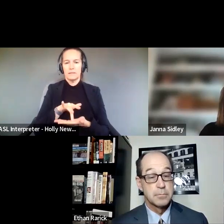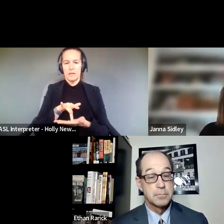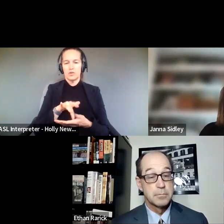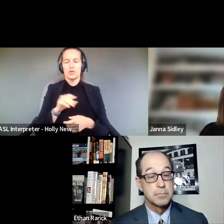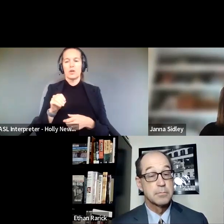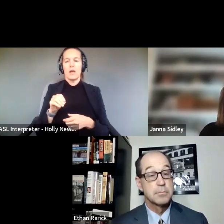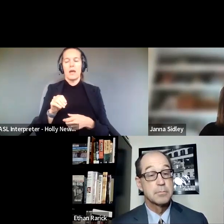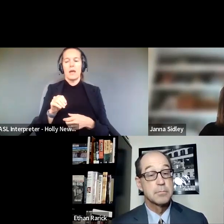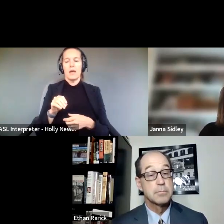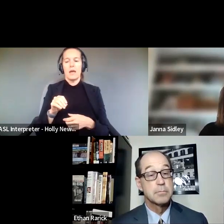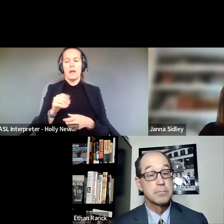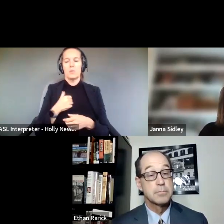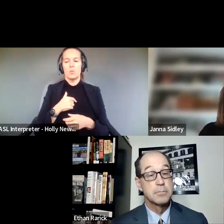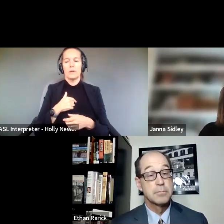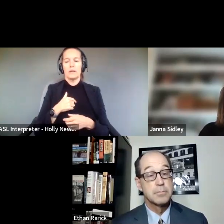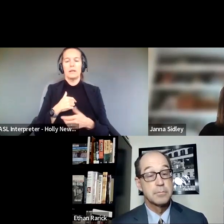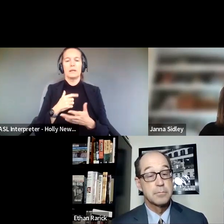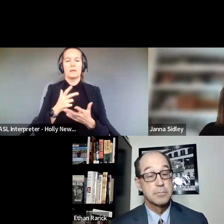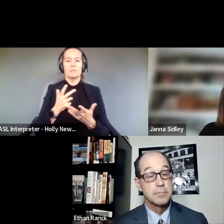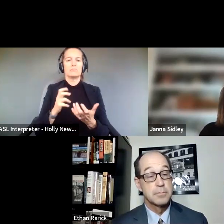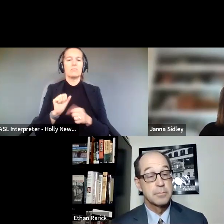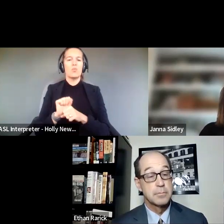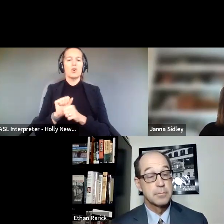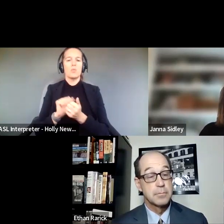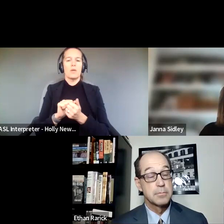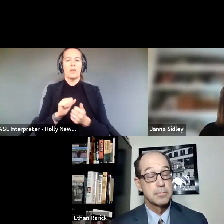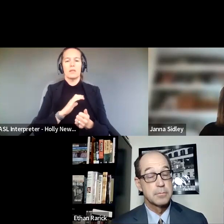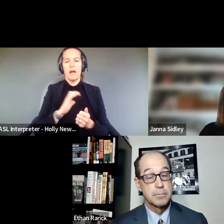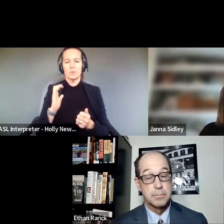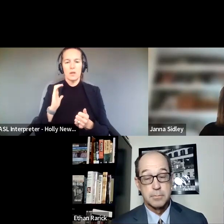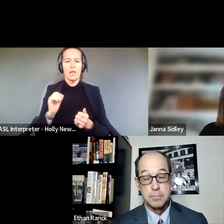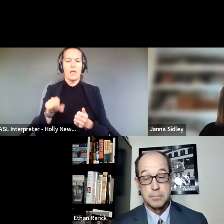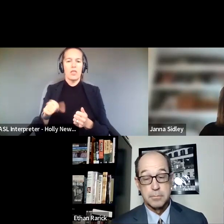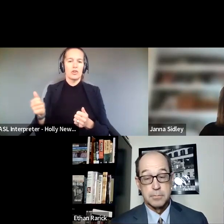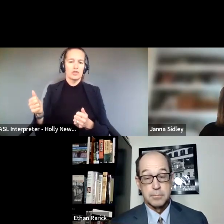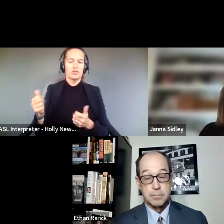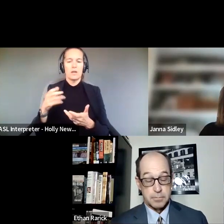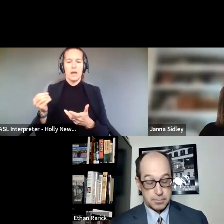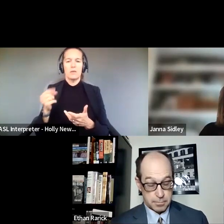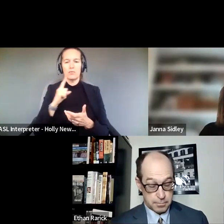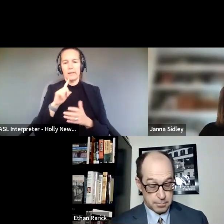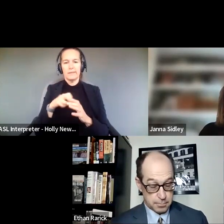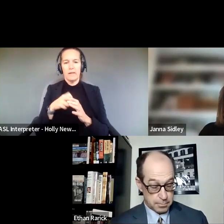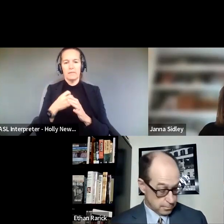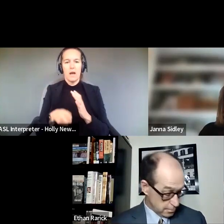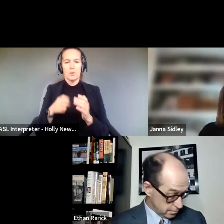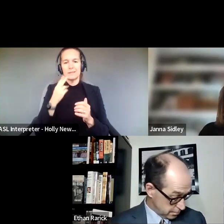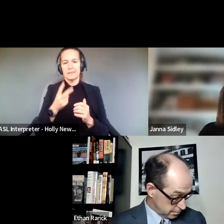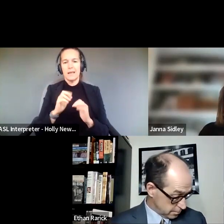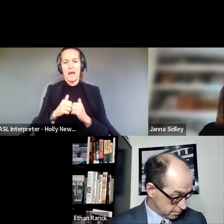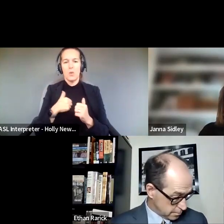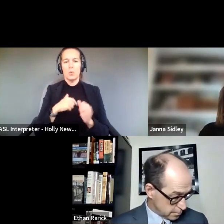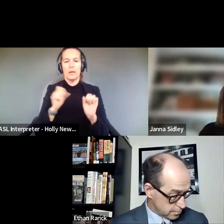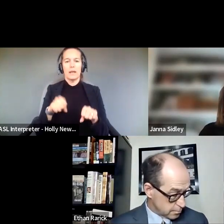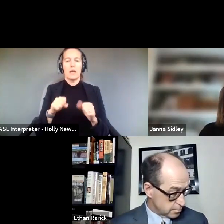and we certainly hope to work with council and others to really delve down and see how we can